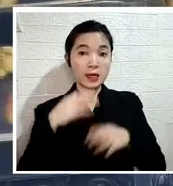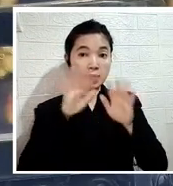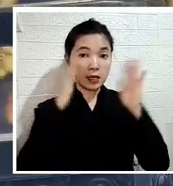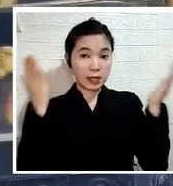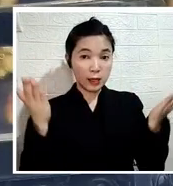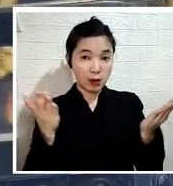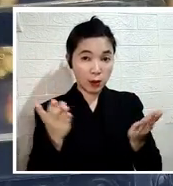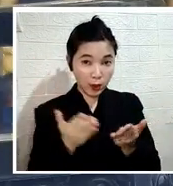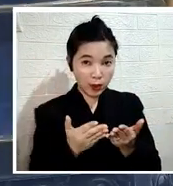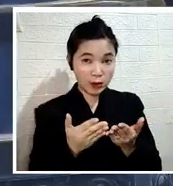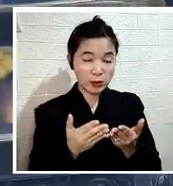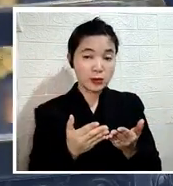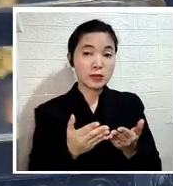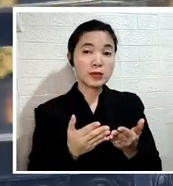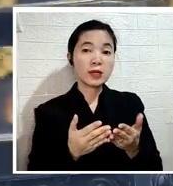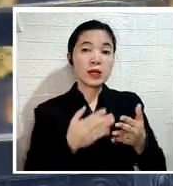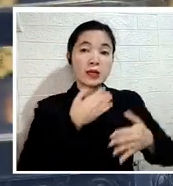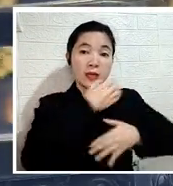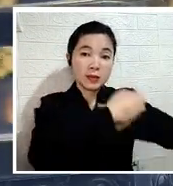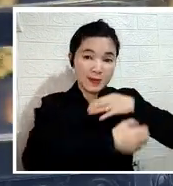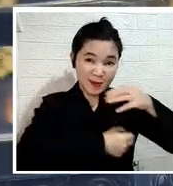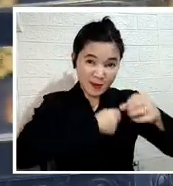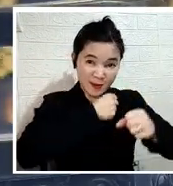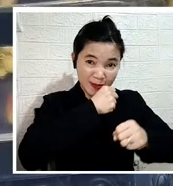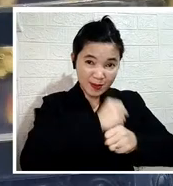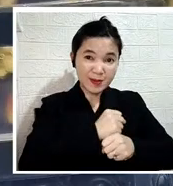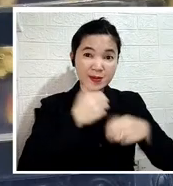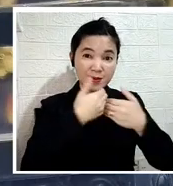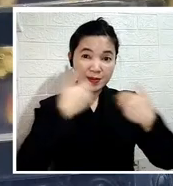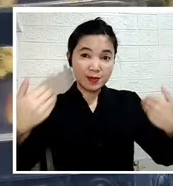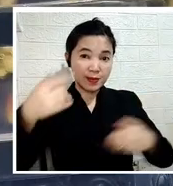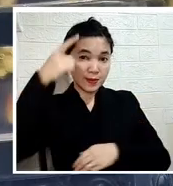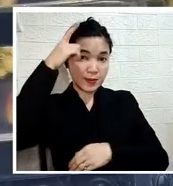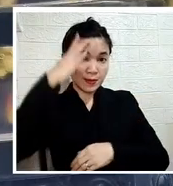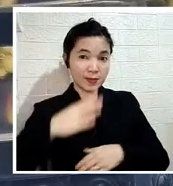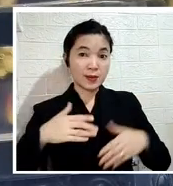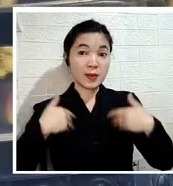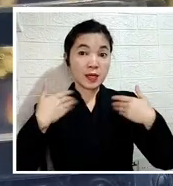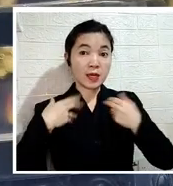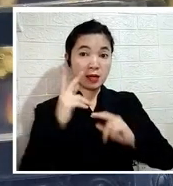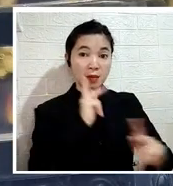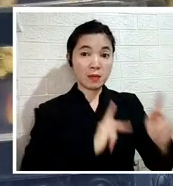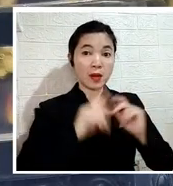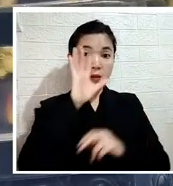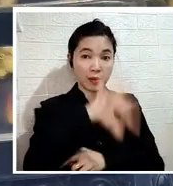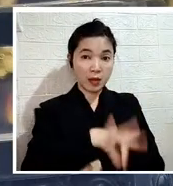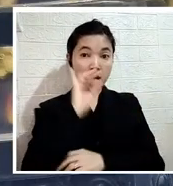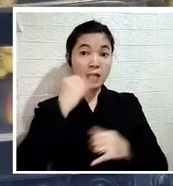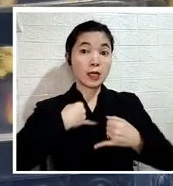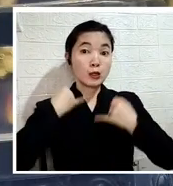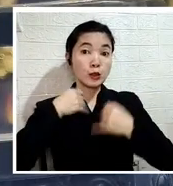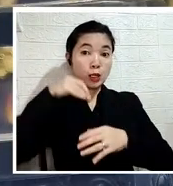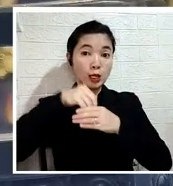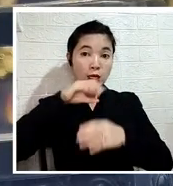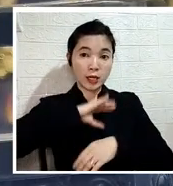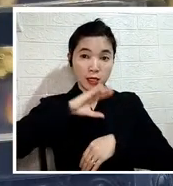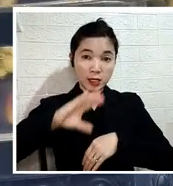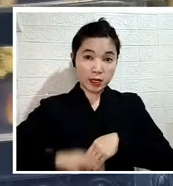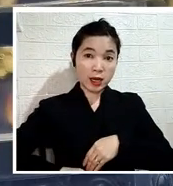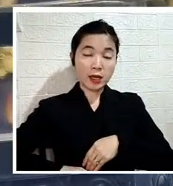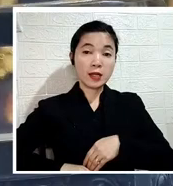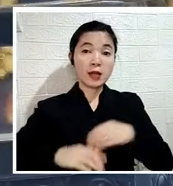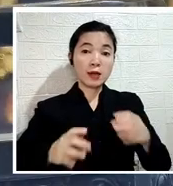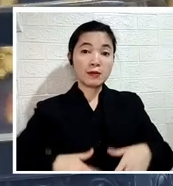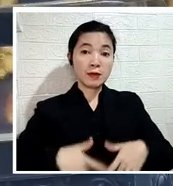crisis and alienated from God, the young may find meaning and joy in Christ, who is alive and